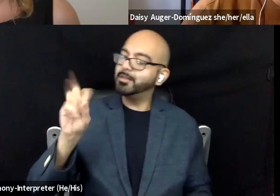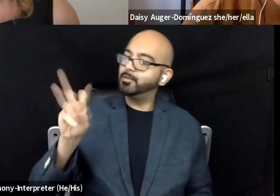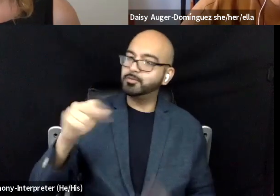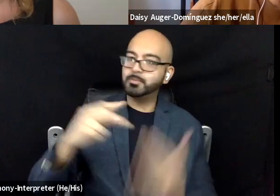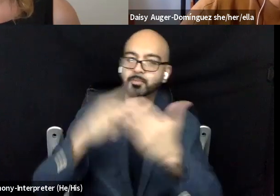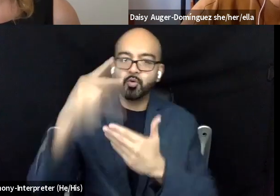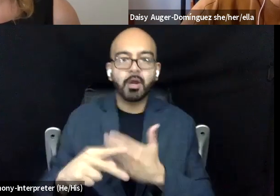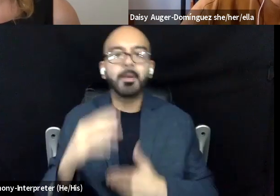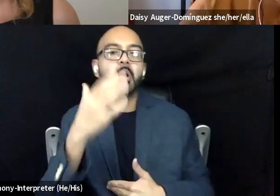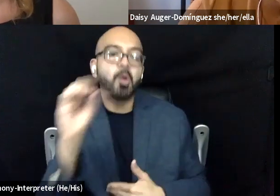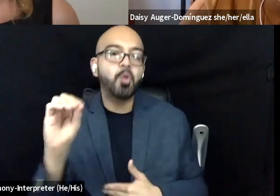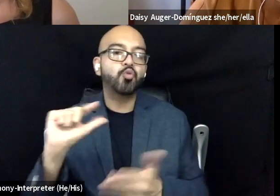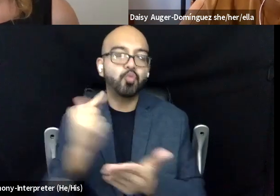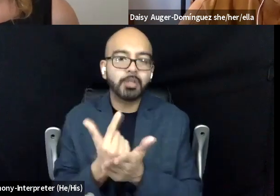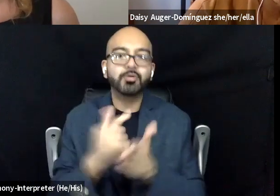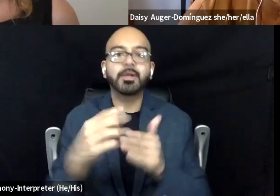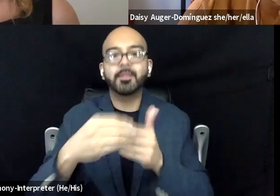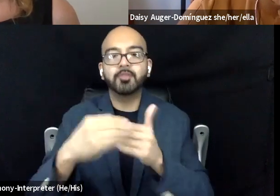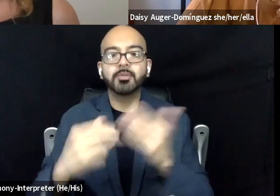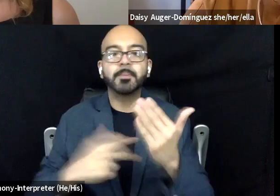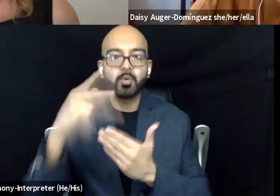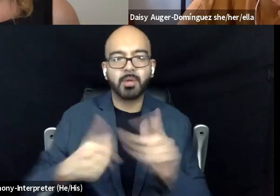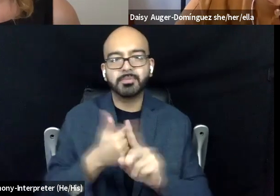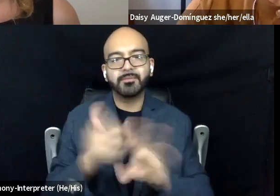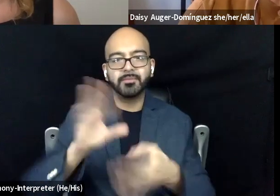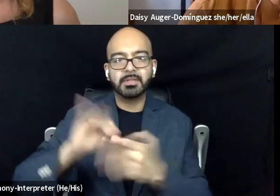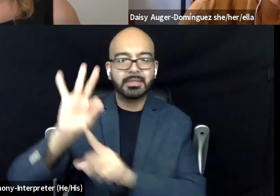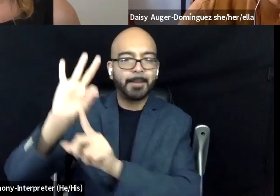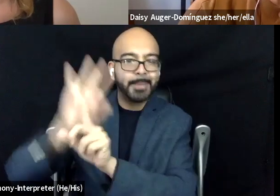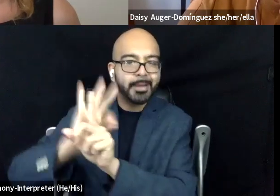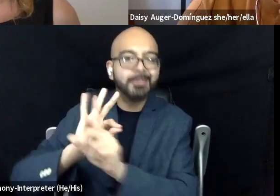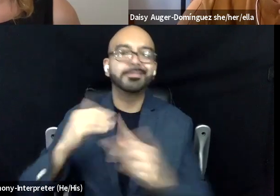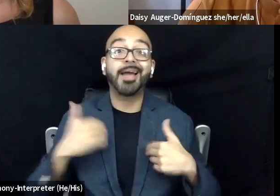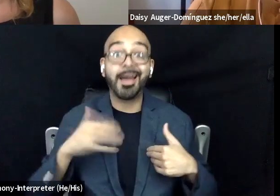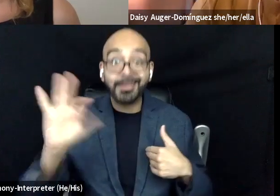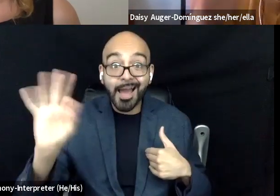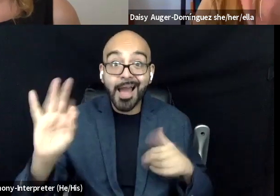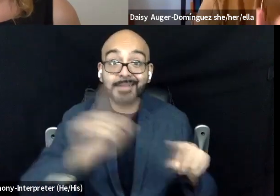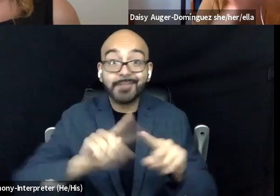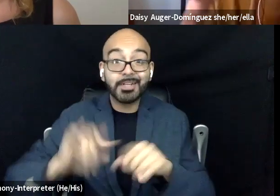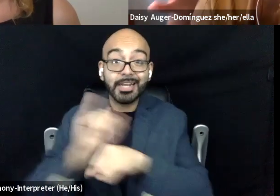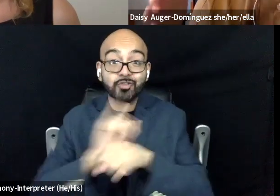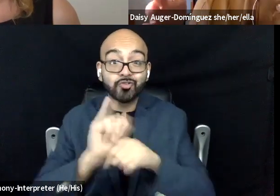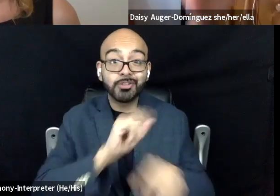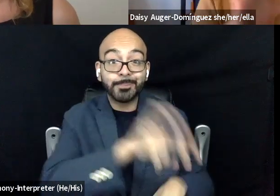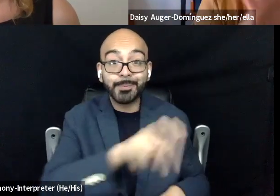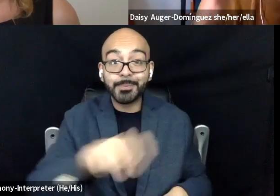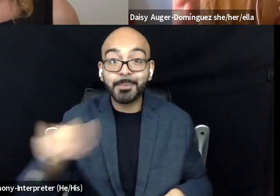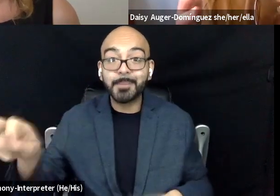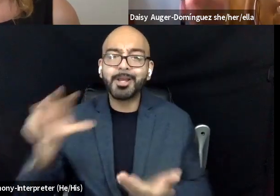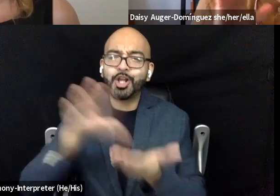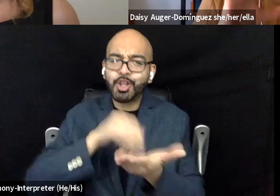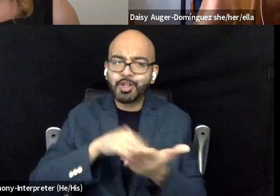was amazing. And over the course of 9 months, I had 9 different internships and learned about differences